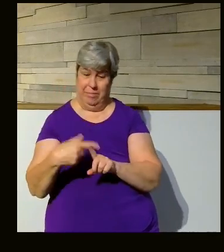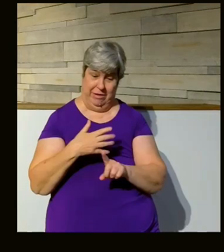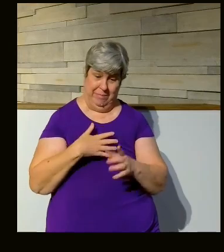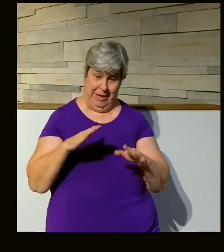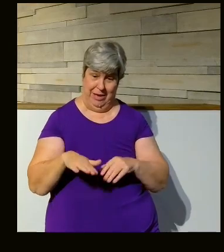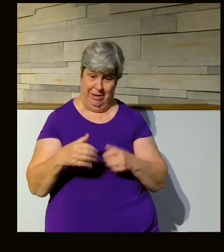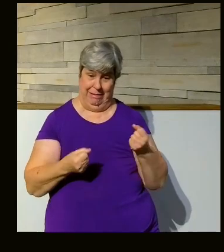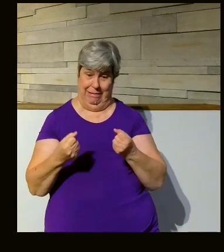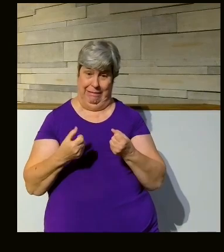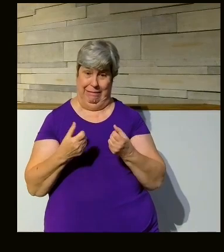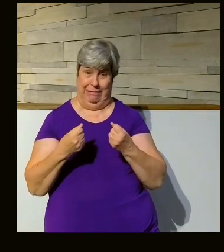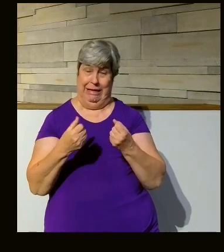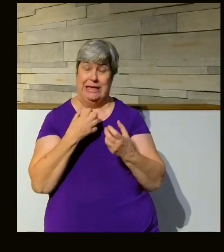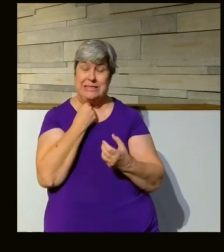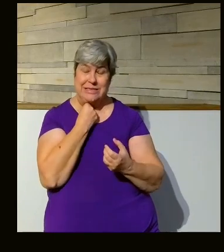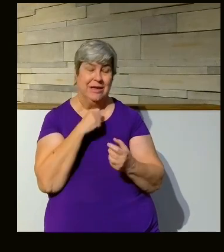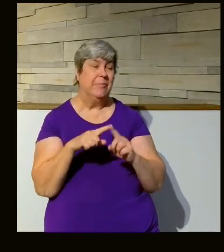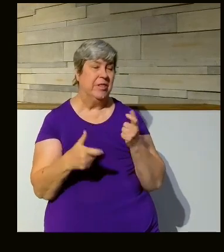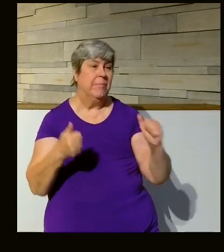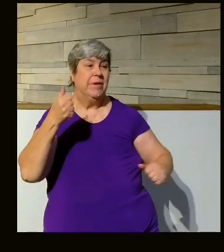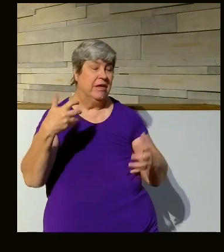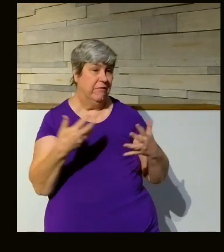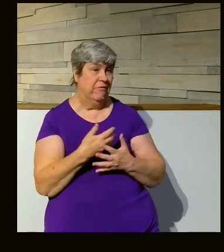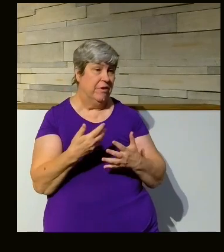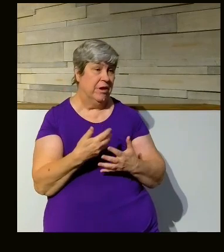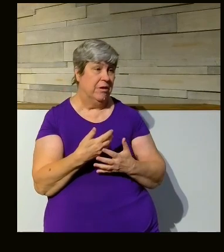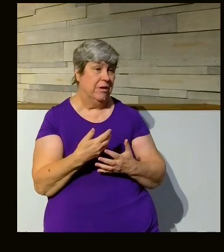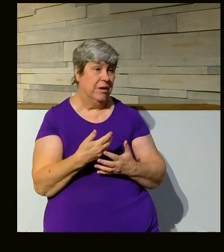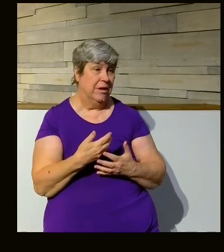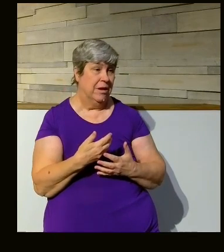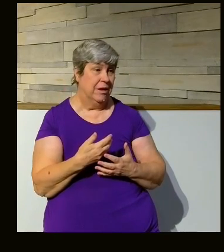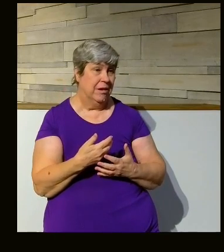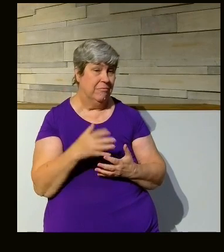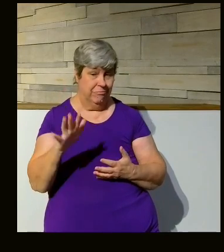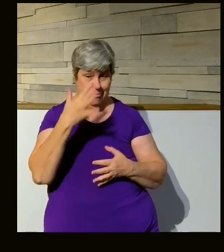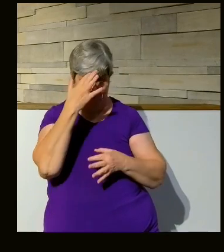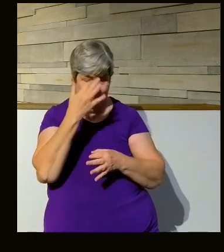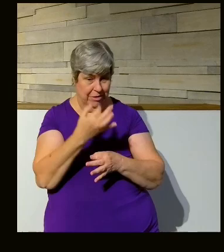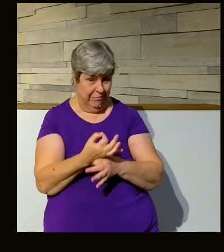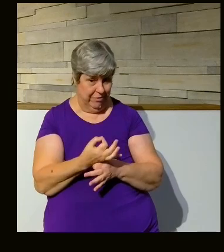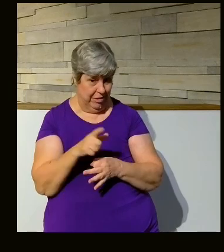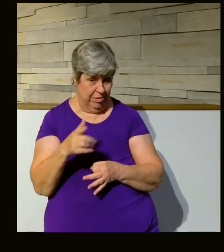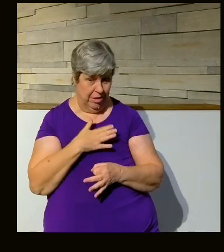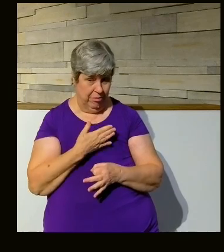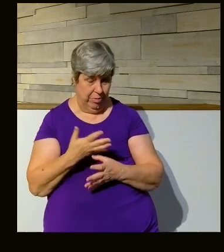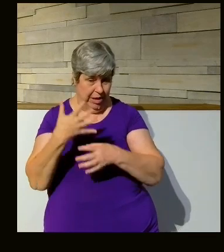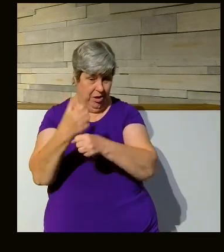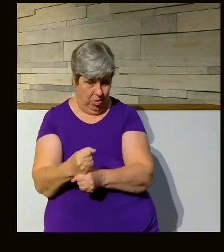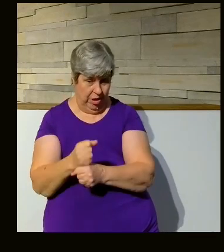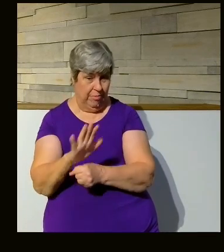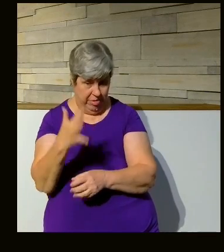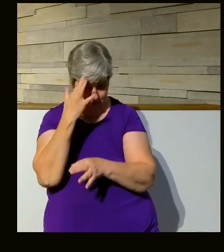child, okay? But the biggest fear is what? It's the faith. Will they hold on to the